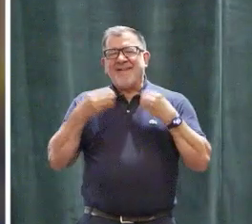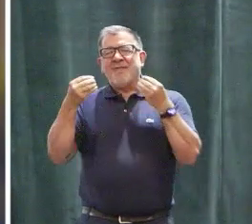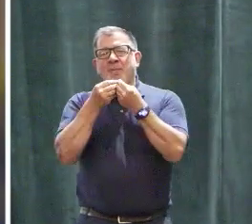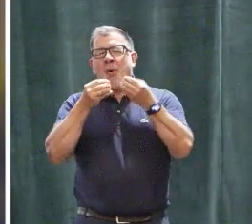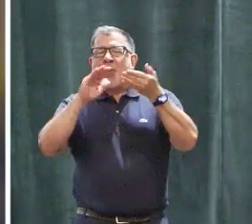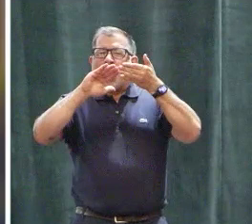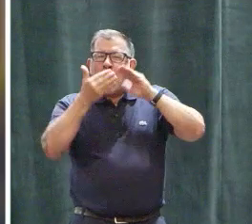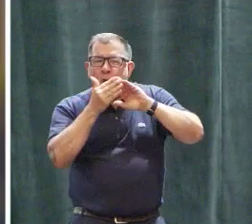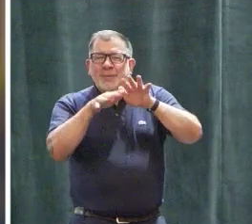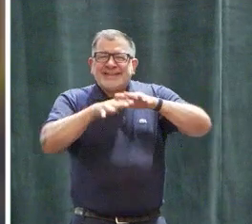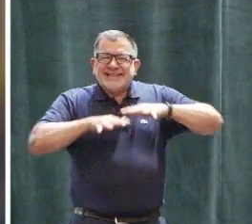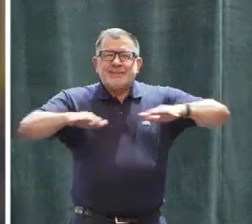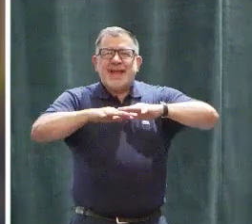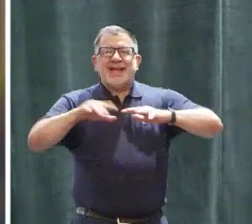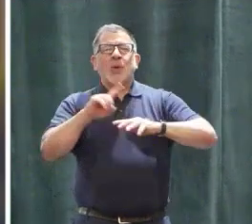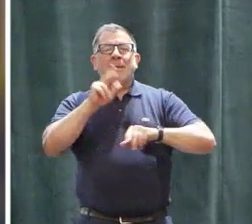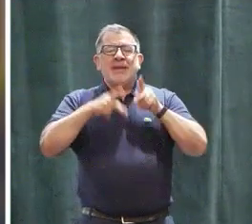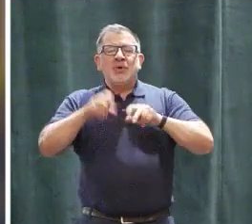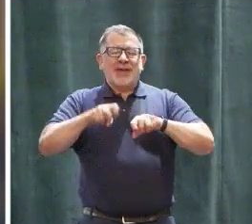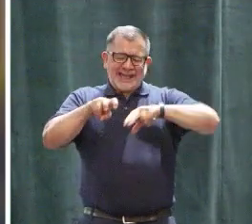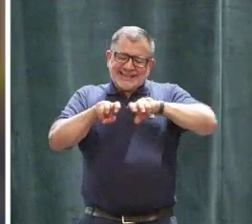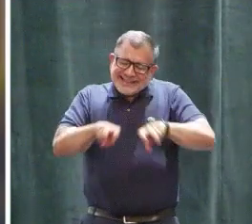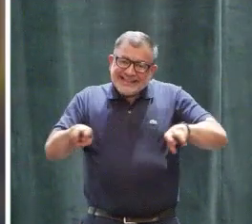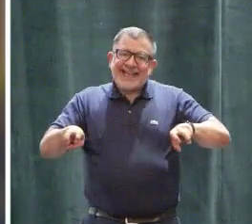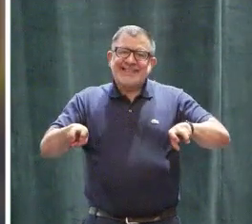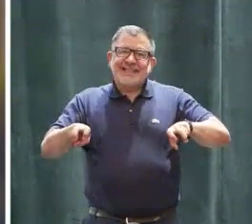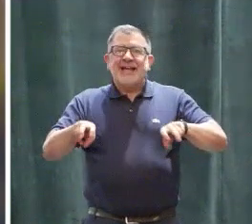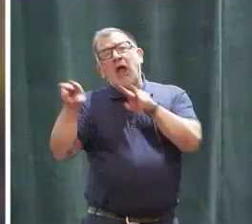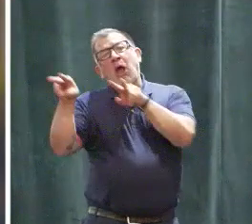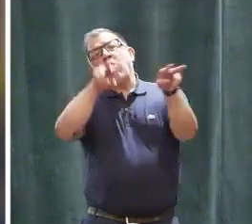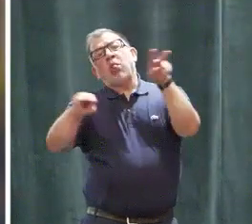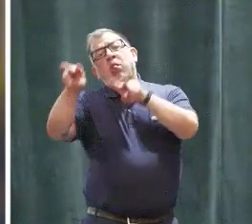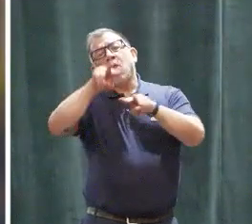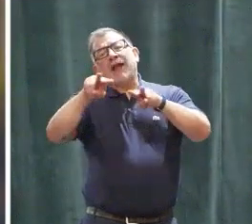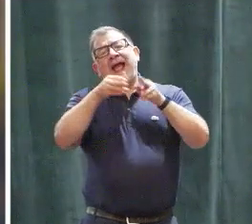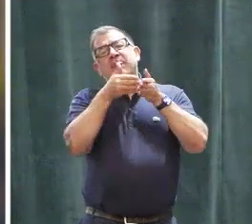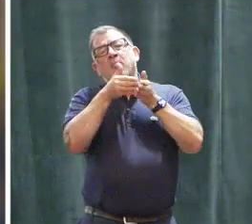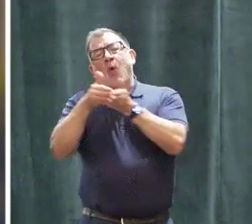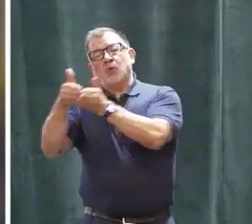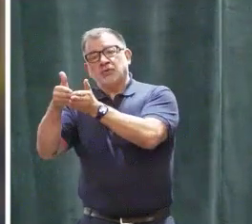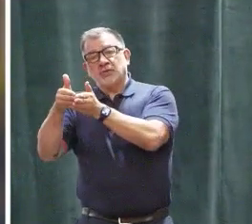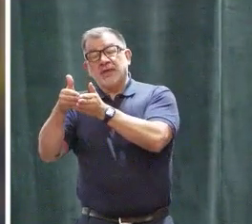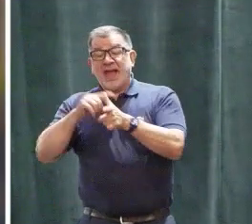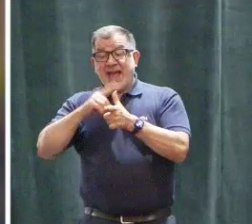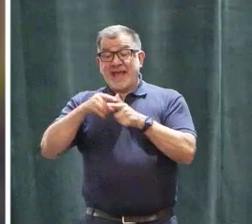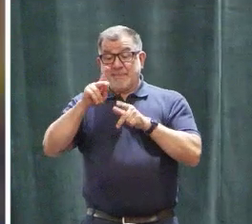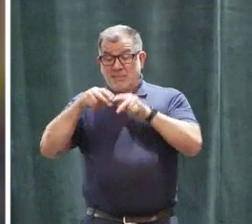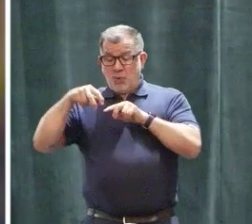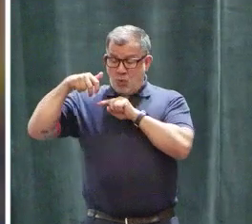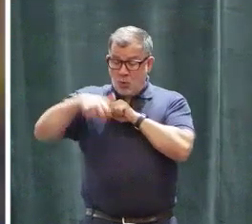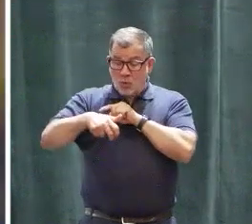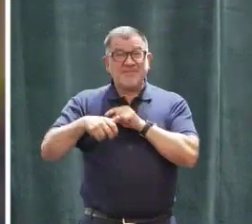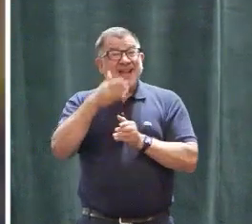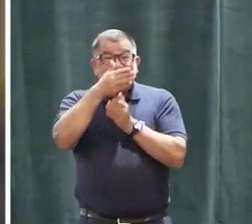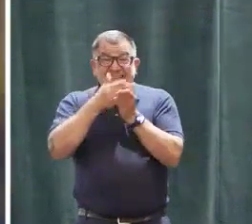people could sit and look out to the marina and also watch people as they kind of walk up and down the Esplanade. In response to